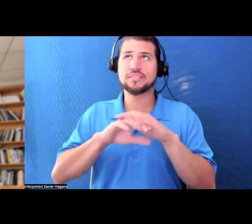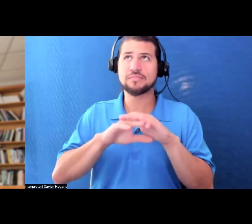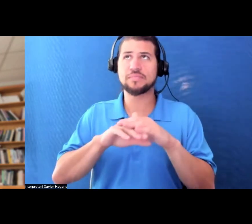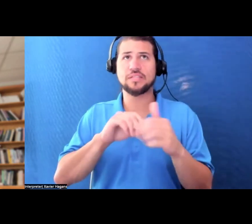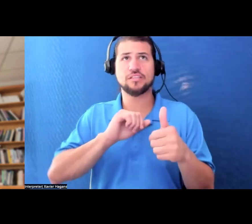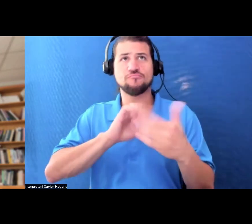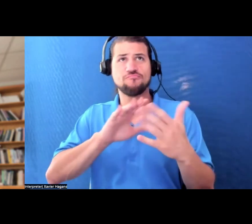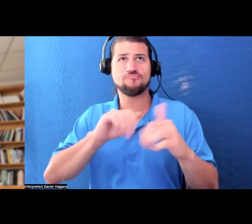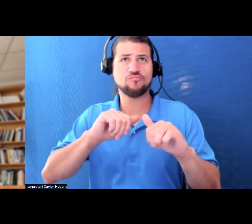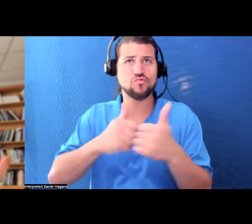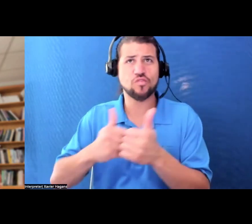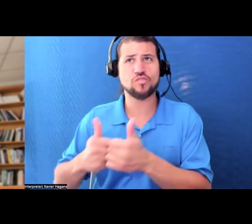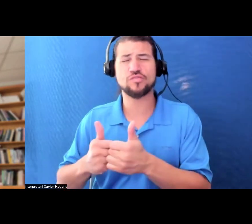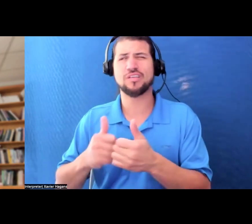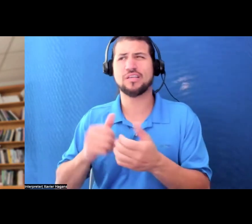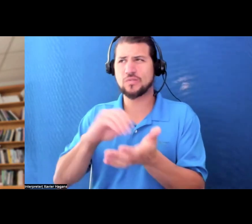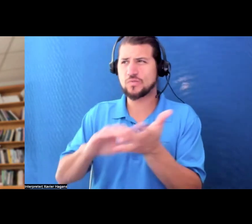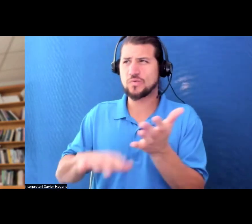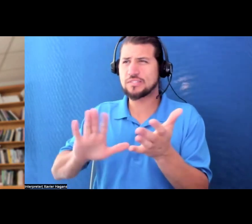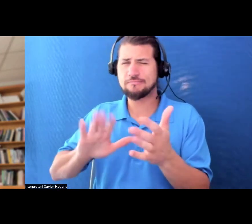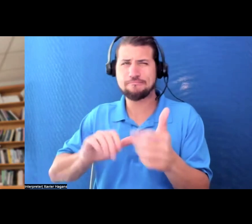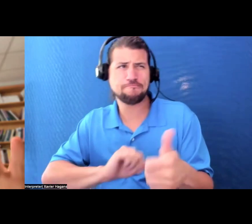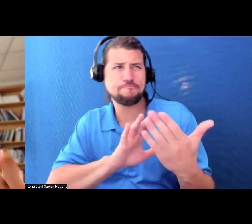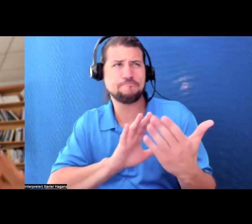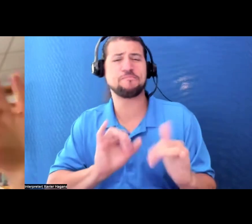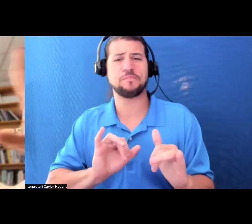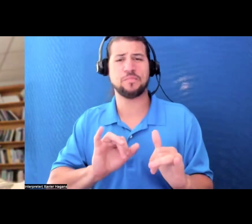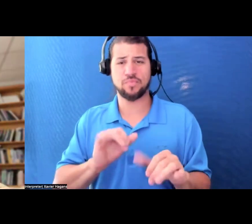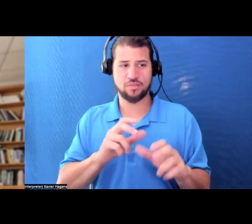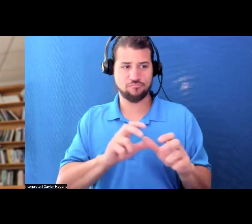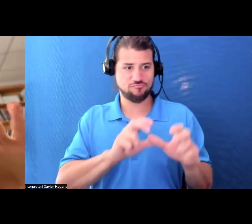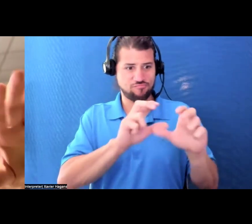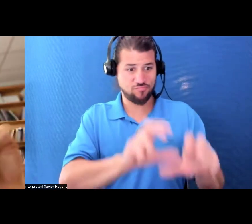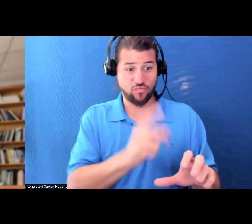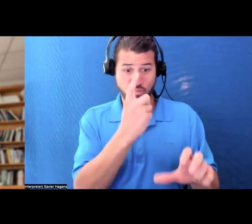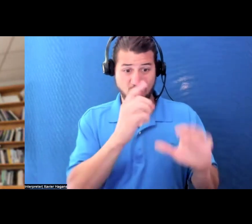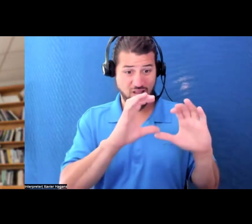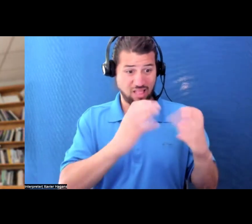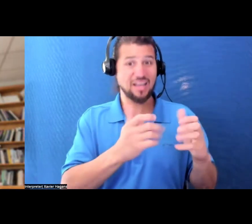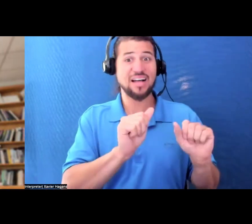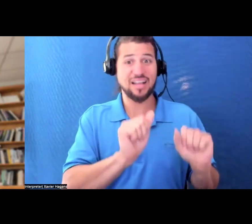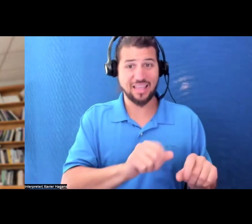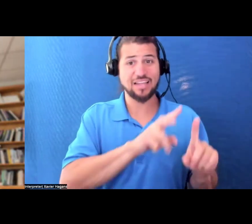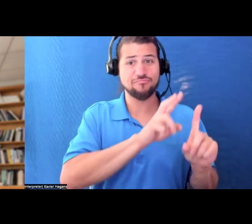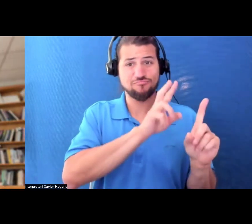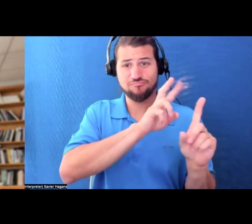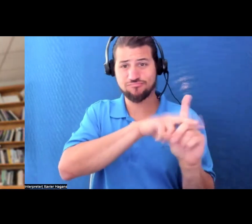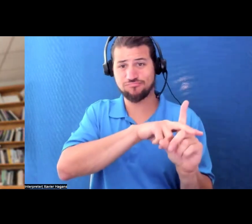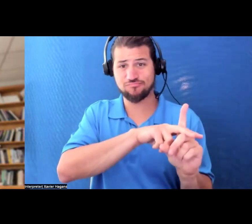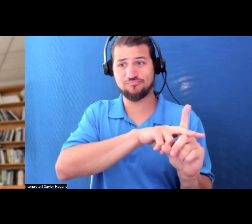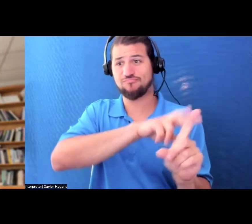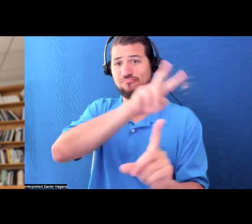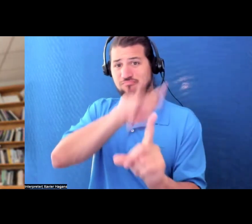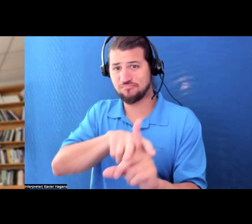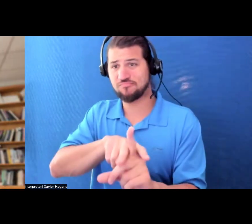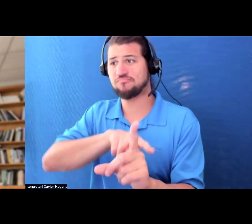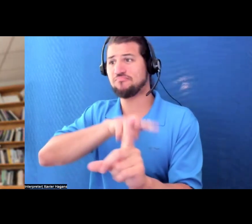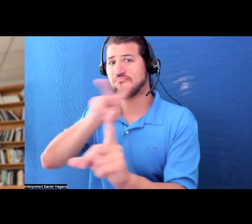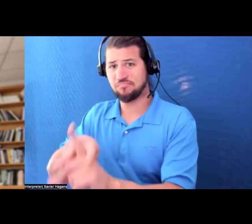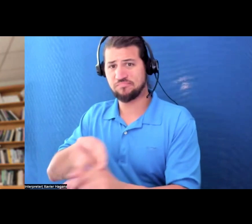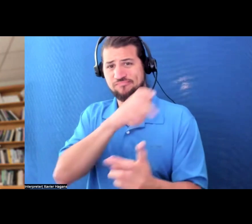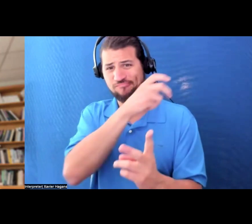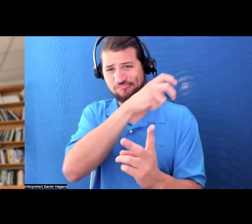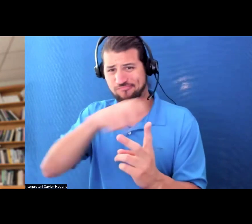challenges that your students are facing. The work that you put in on one class actually can transition to many other classes that you'll